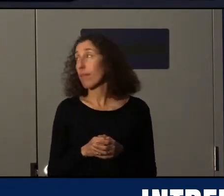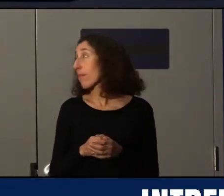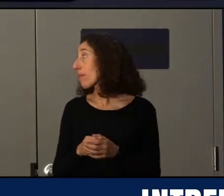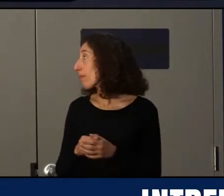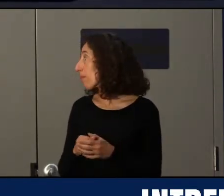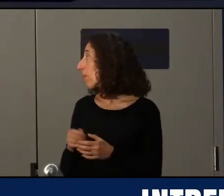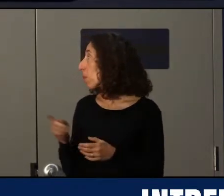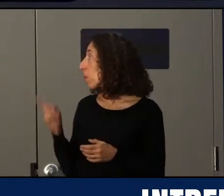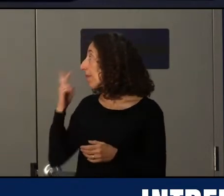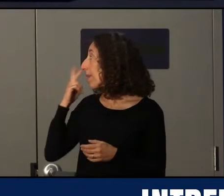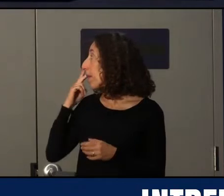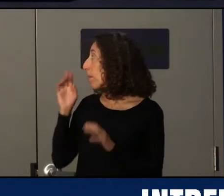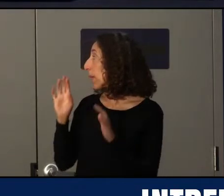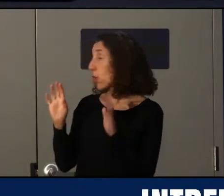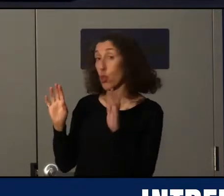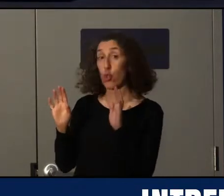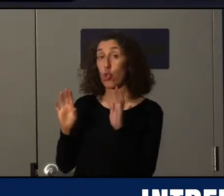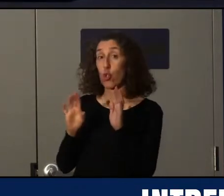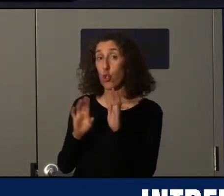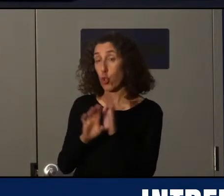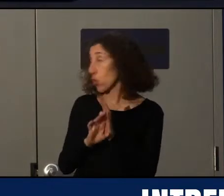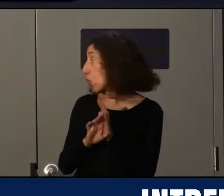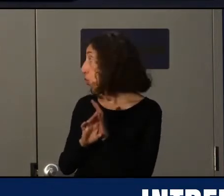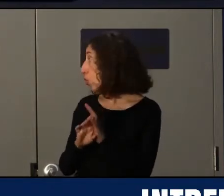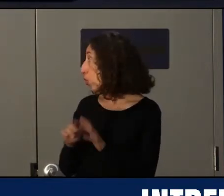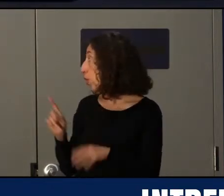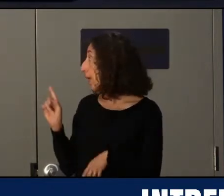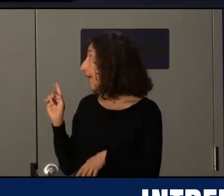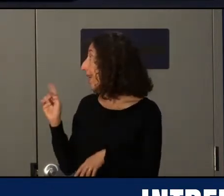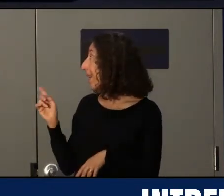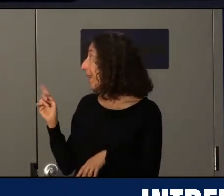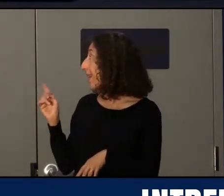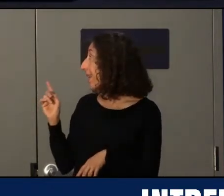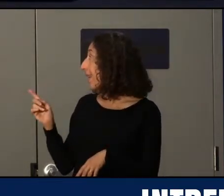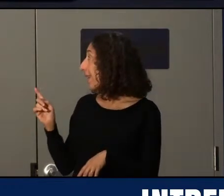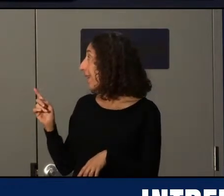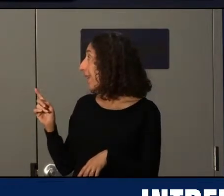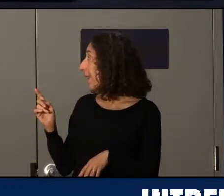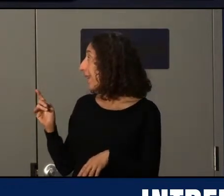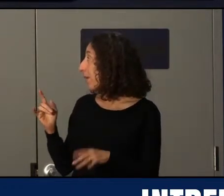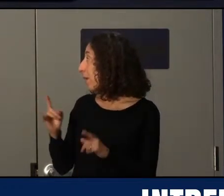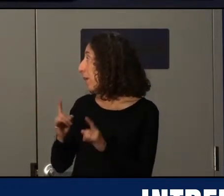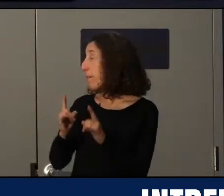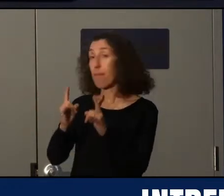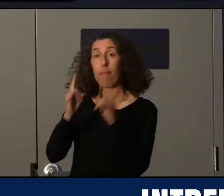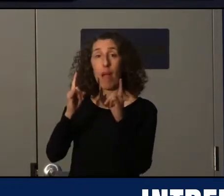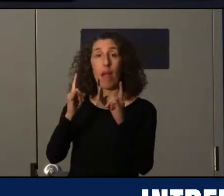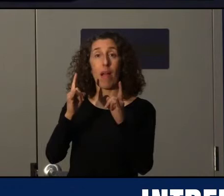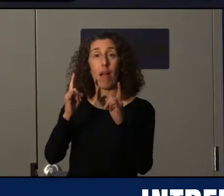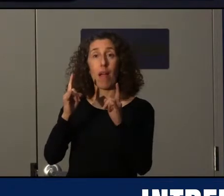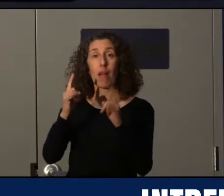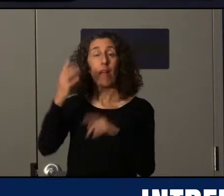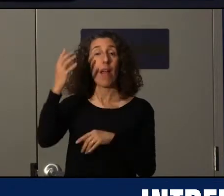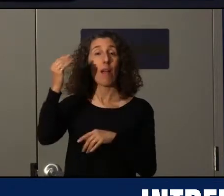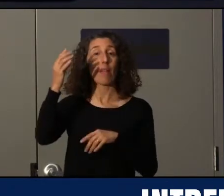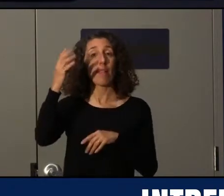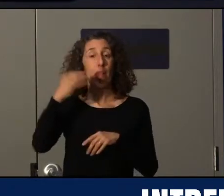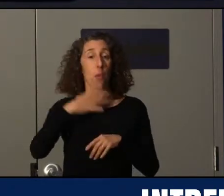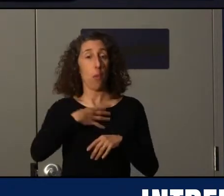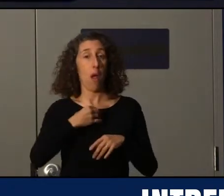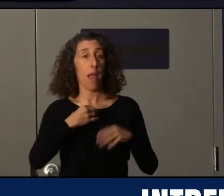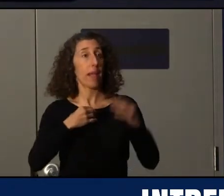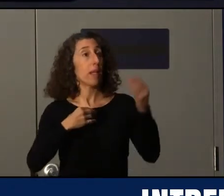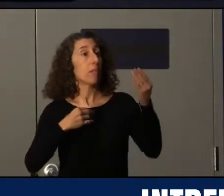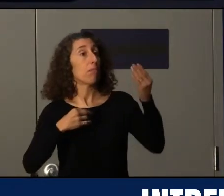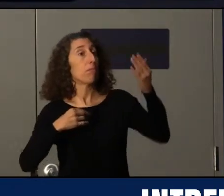think, of me in the cupola, and you can see the light on my face, and that's Earth light, the light of our planet